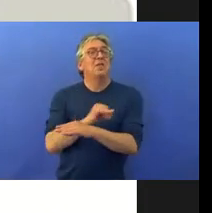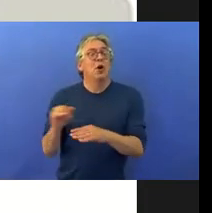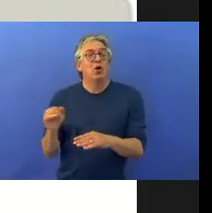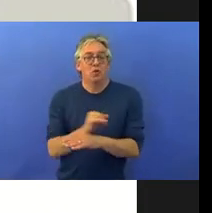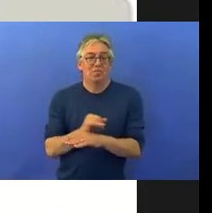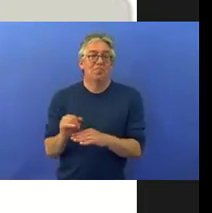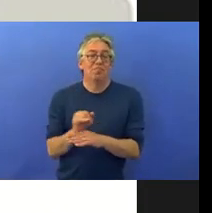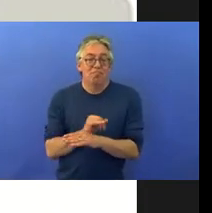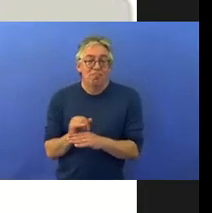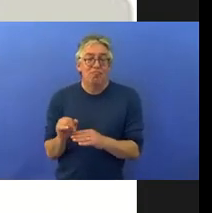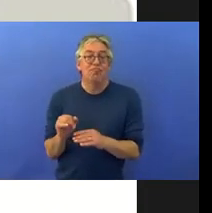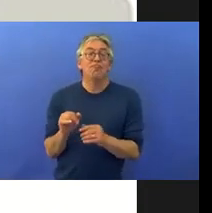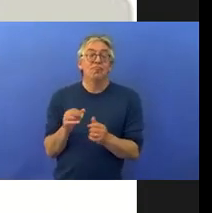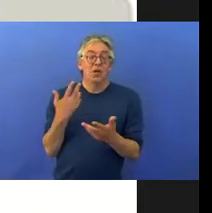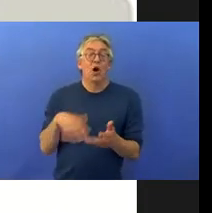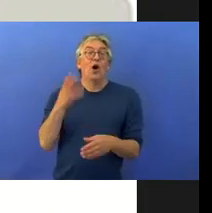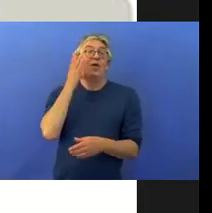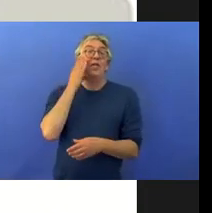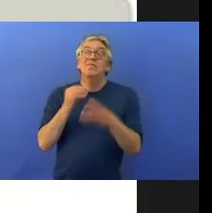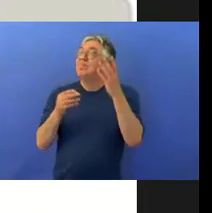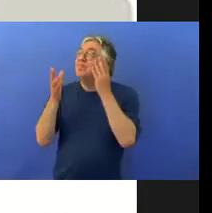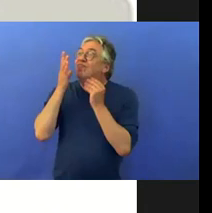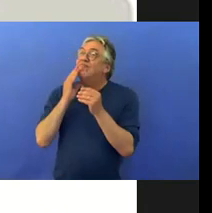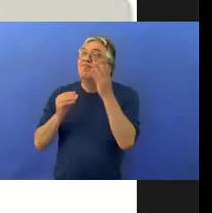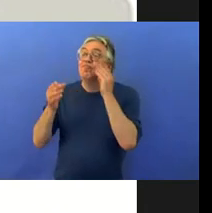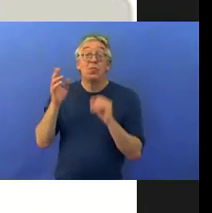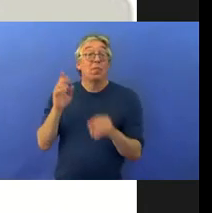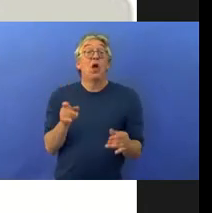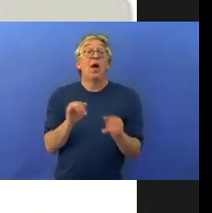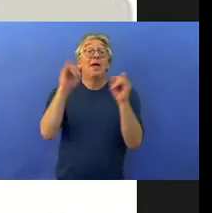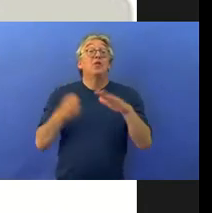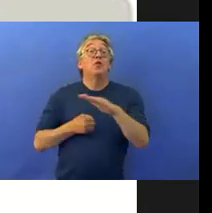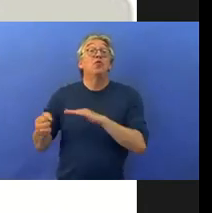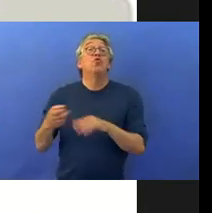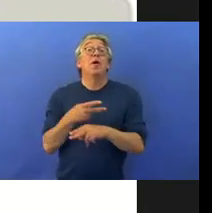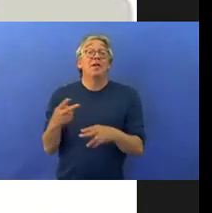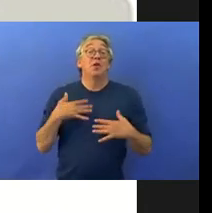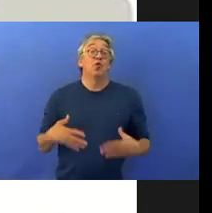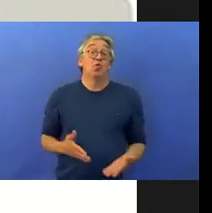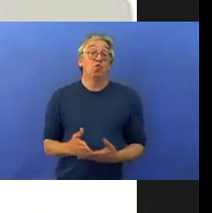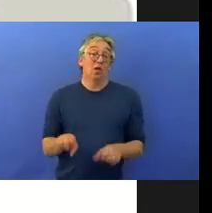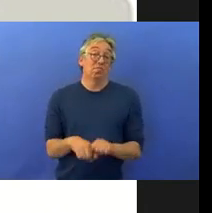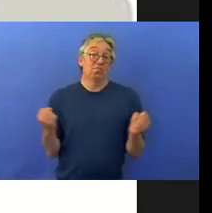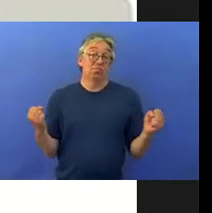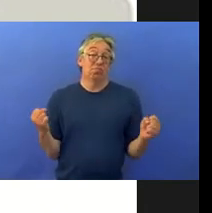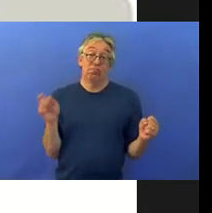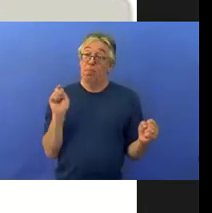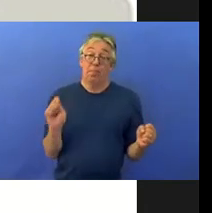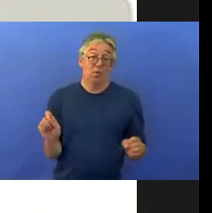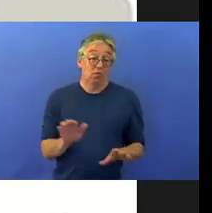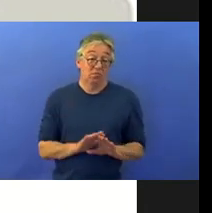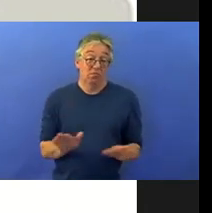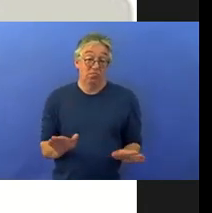Institutionalization without consent is a human rights violation. State parties of the Convention on the Rights of Persons with Disabilities